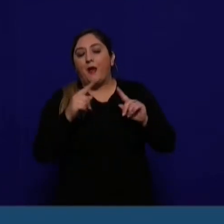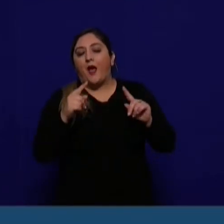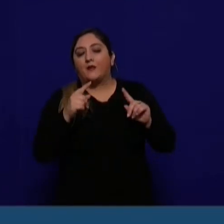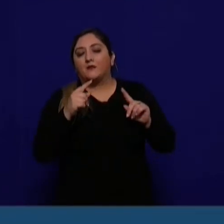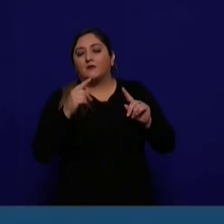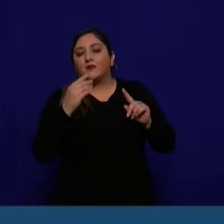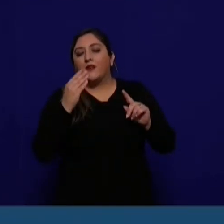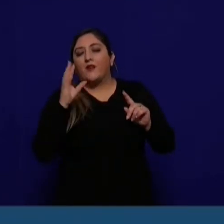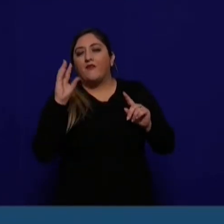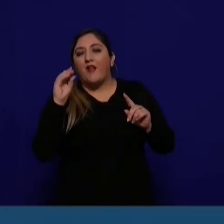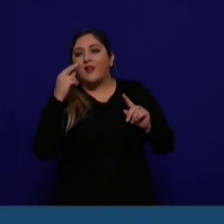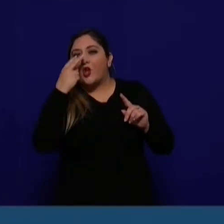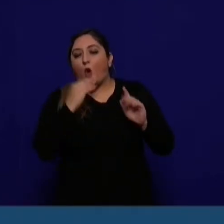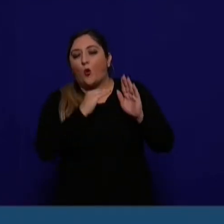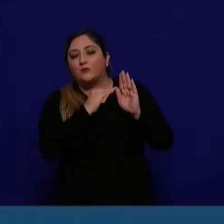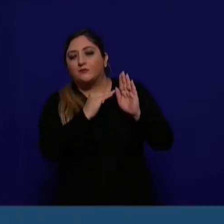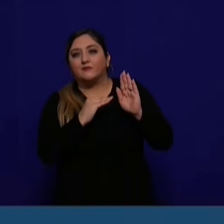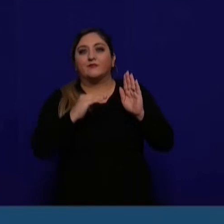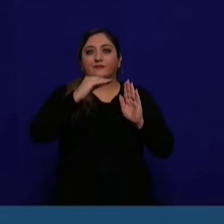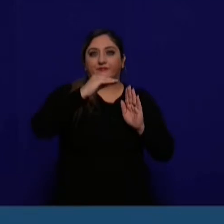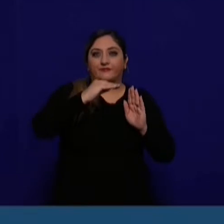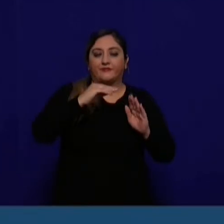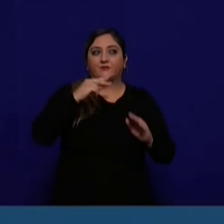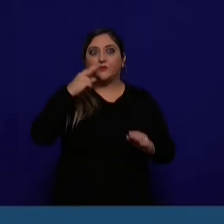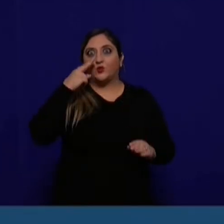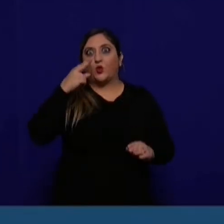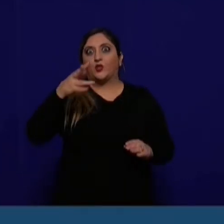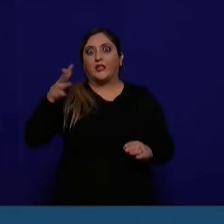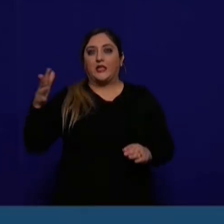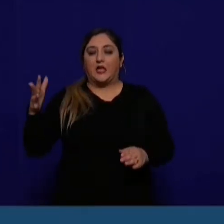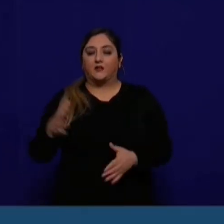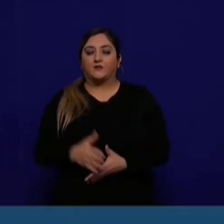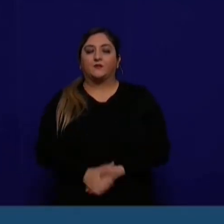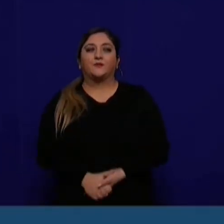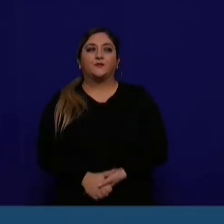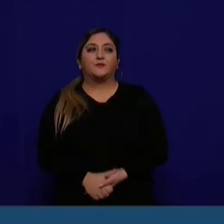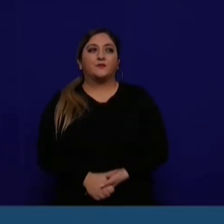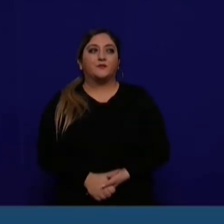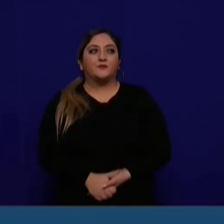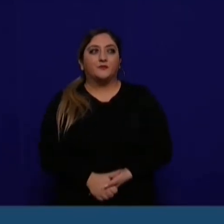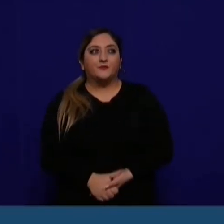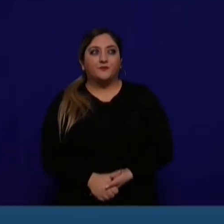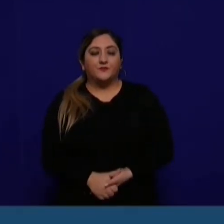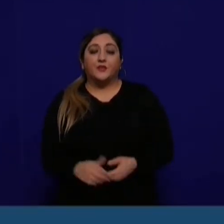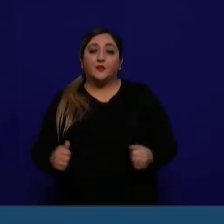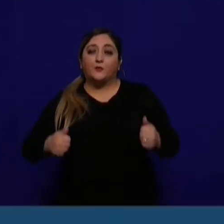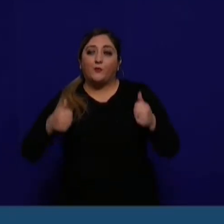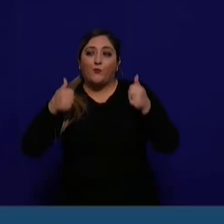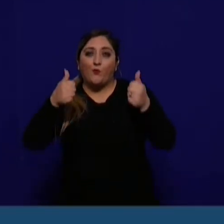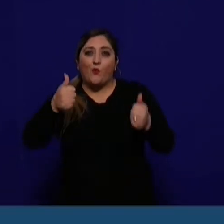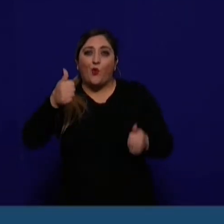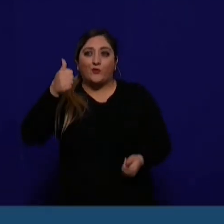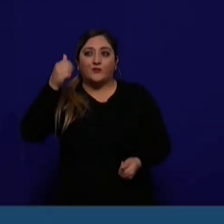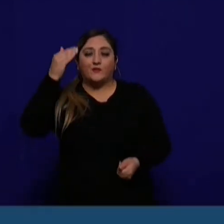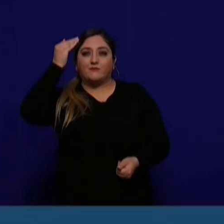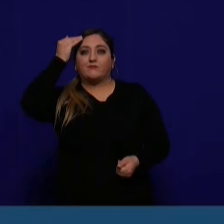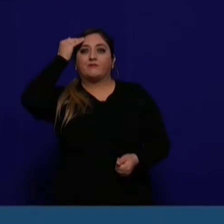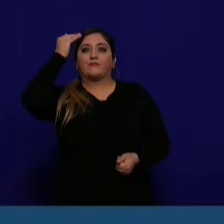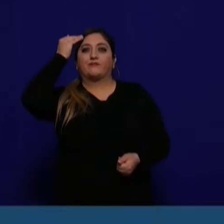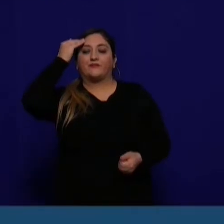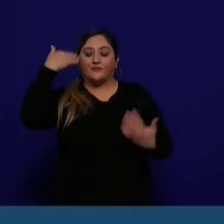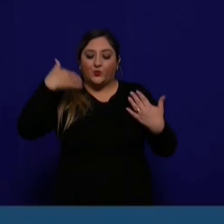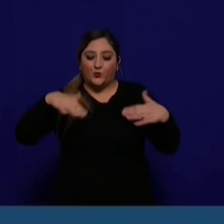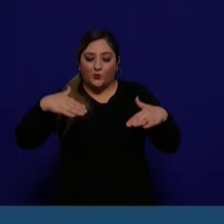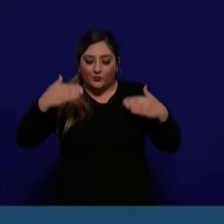average downgoing trend is very clear in terms of ages. I remind everyone to keep on sticking to the